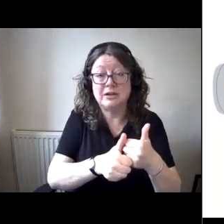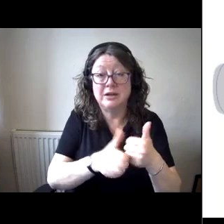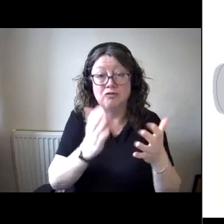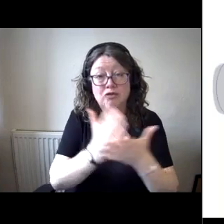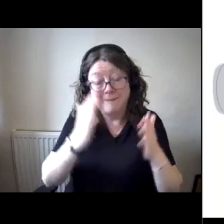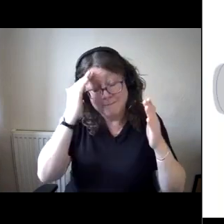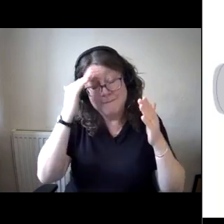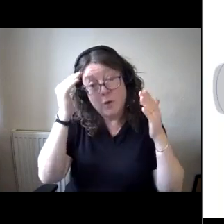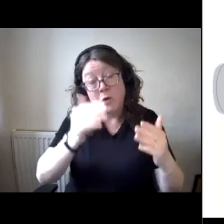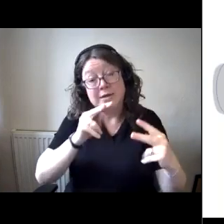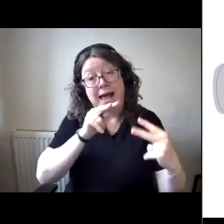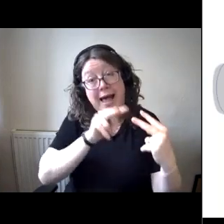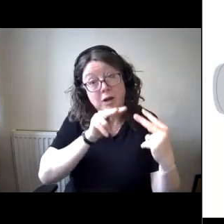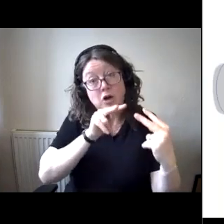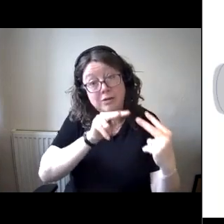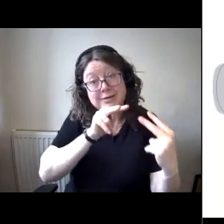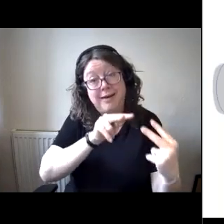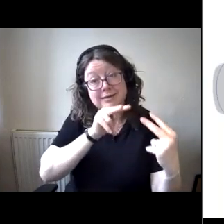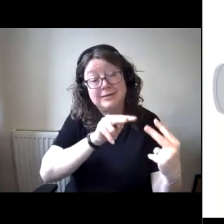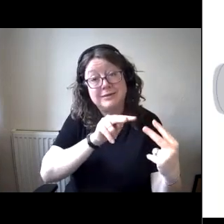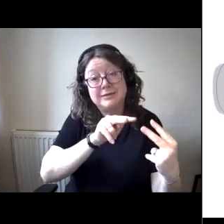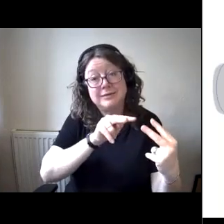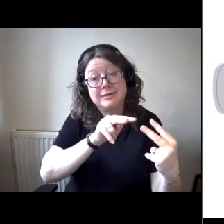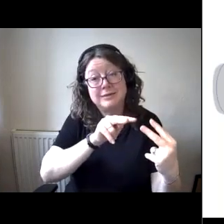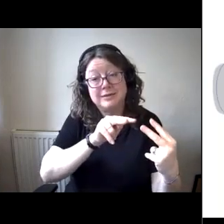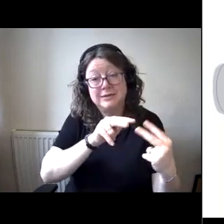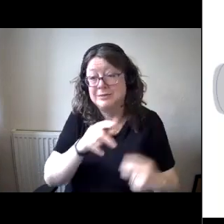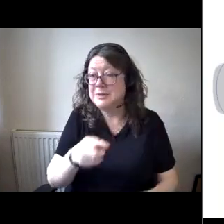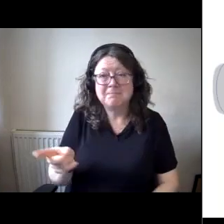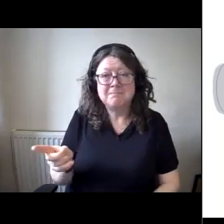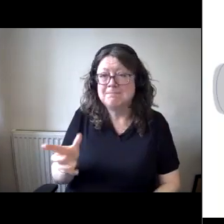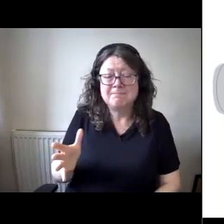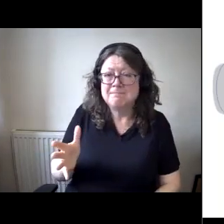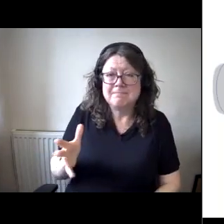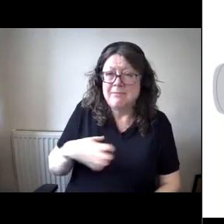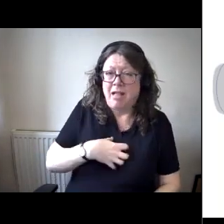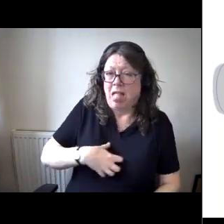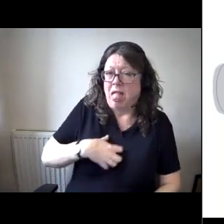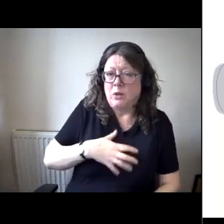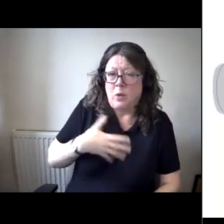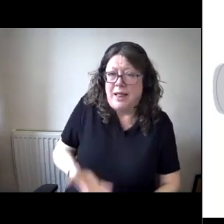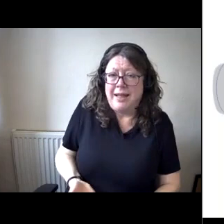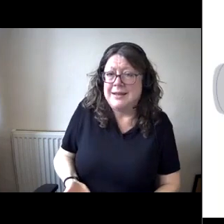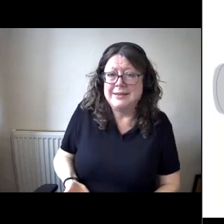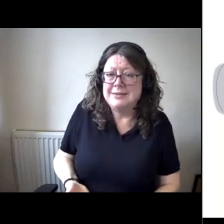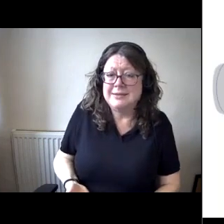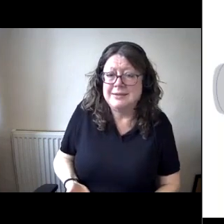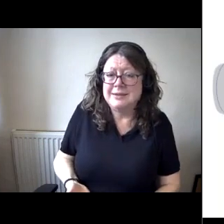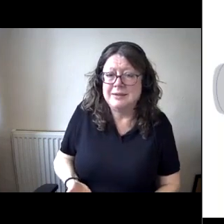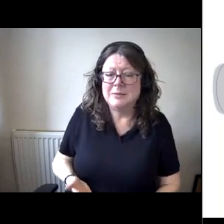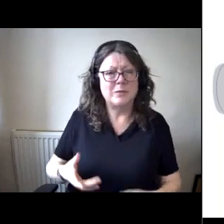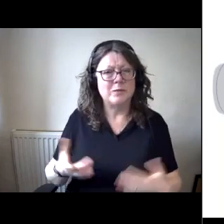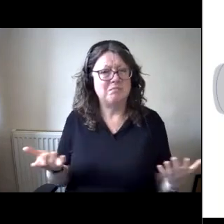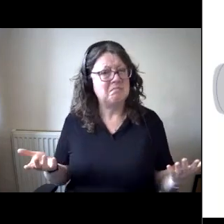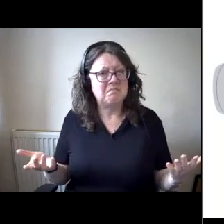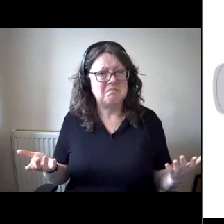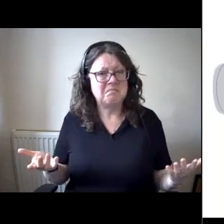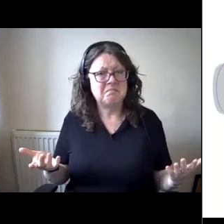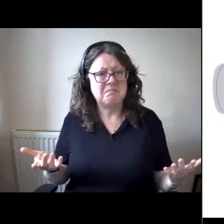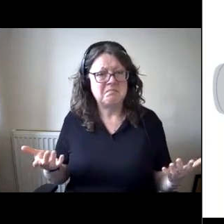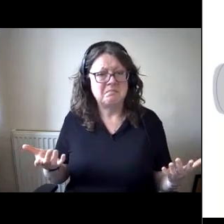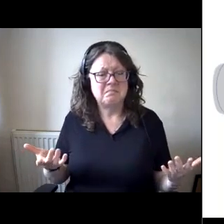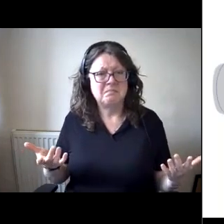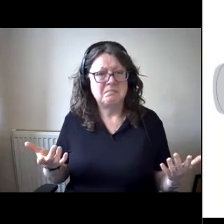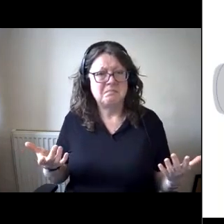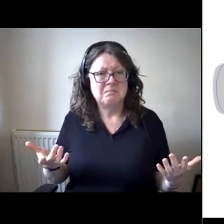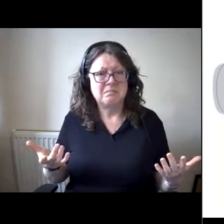focused on this eye contact. And actually, if we think about that, then again, what we're doing when we're saying this, we're